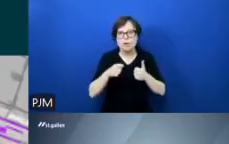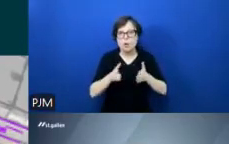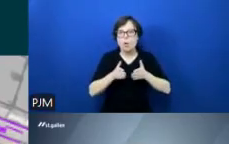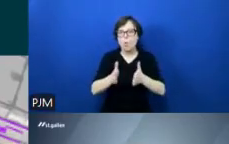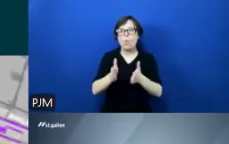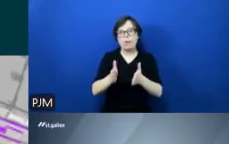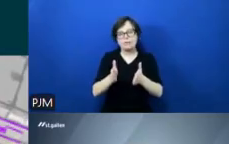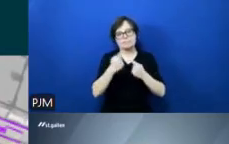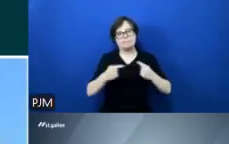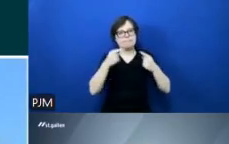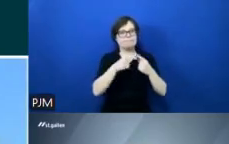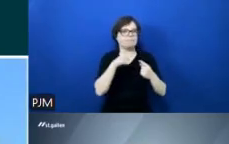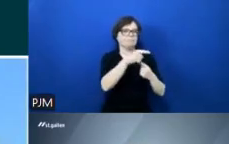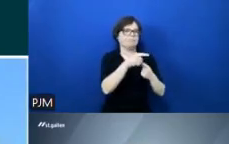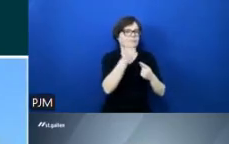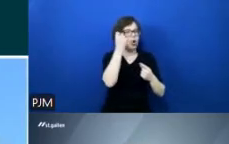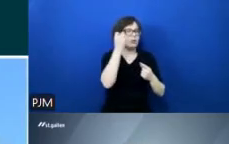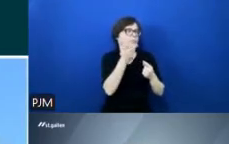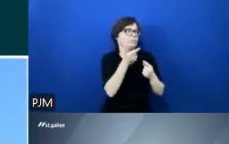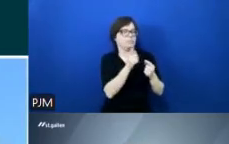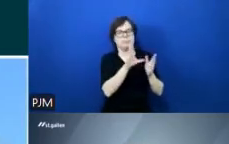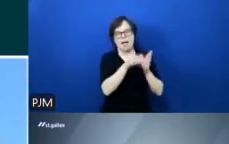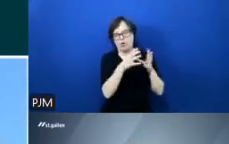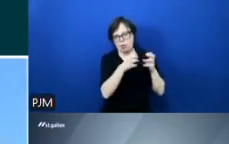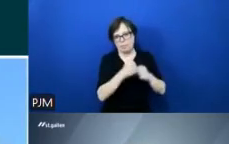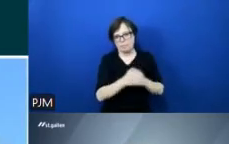from precipitation so that it is